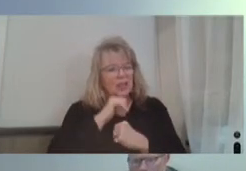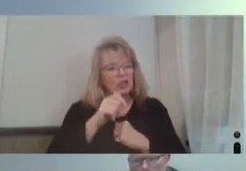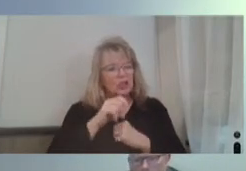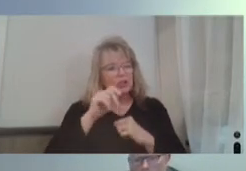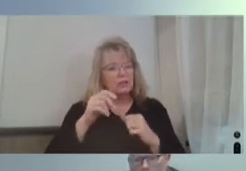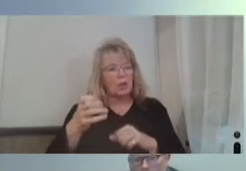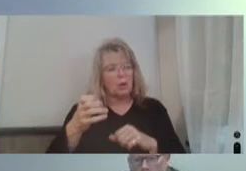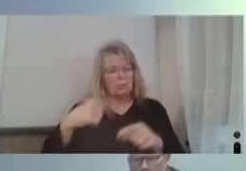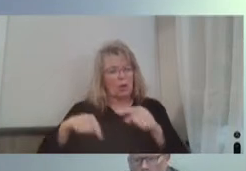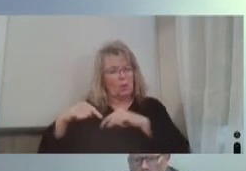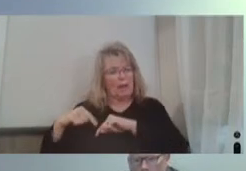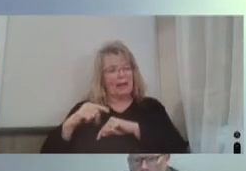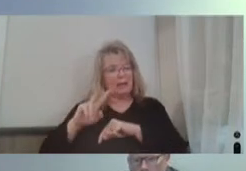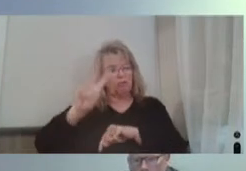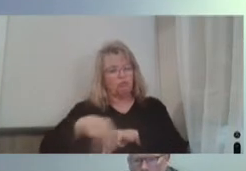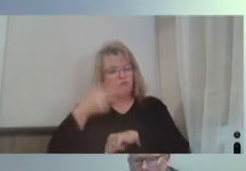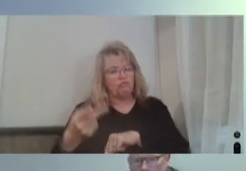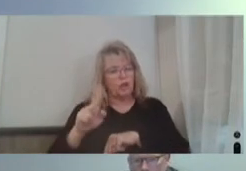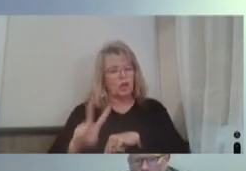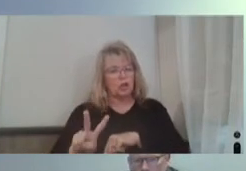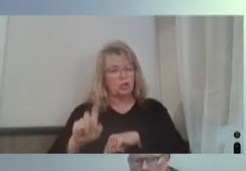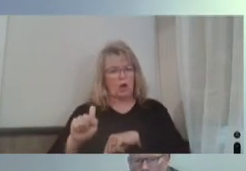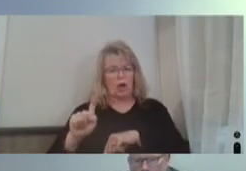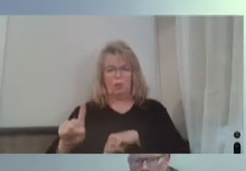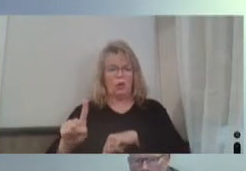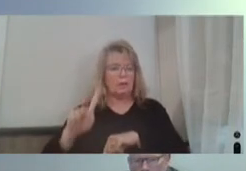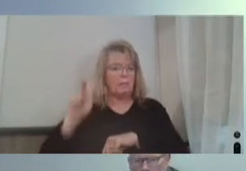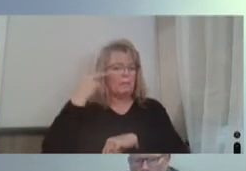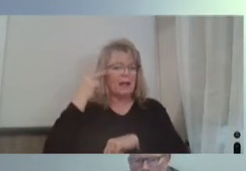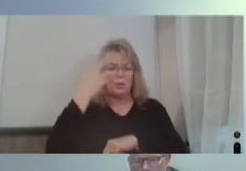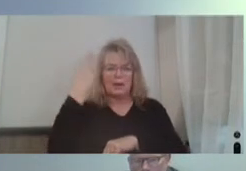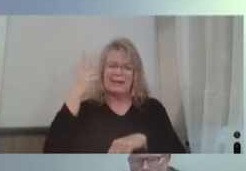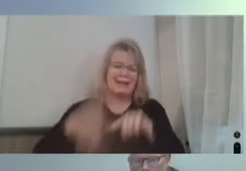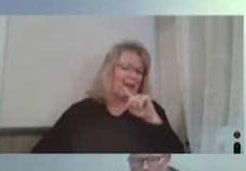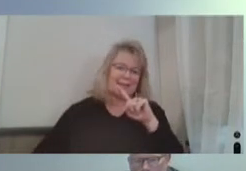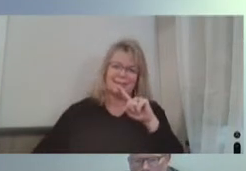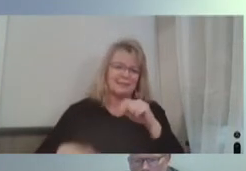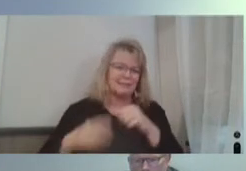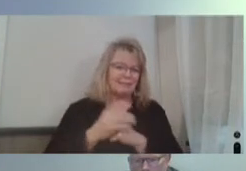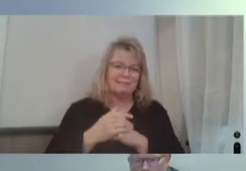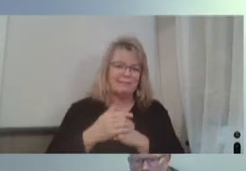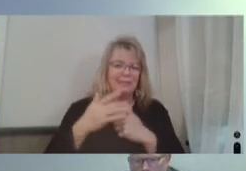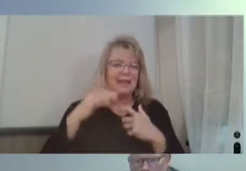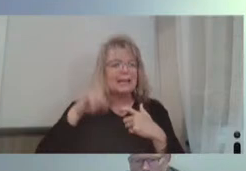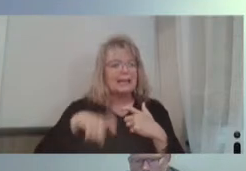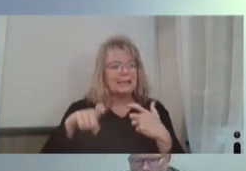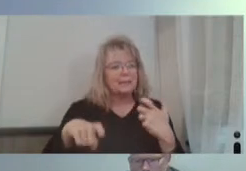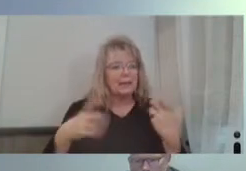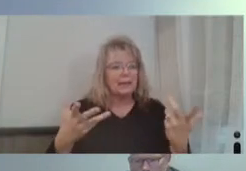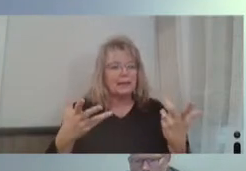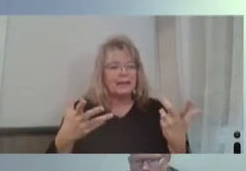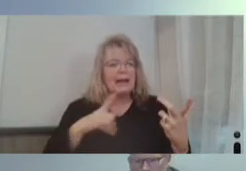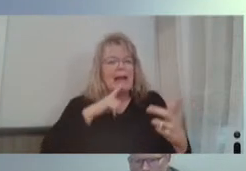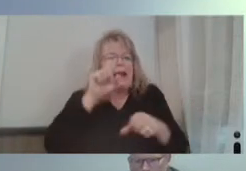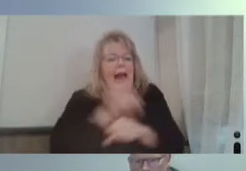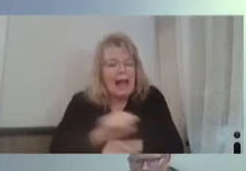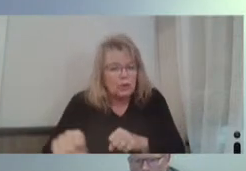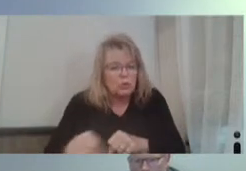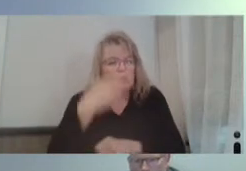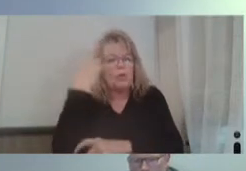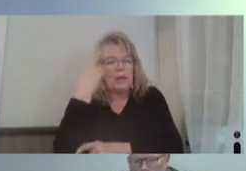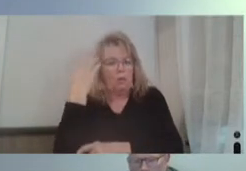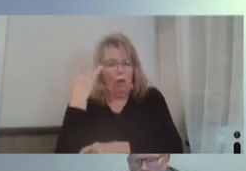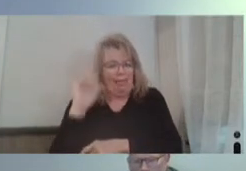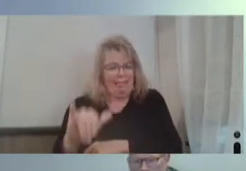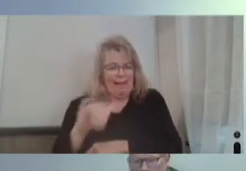going to do? Can't be a political reason as to why 2.1 was implemented to begin with. It needs to be an actual reason why that isn't